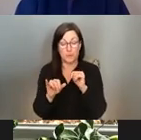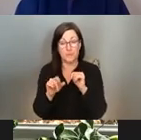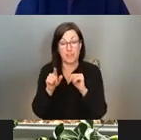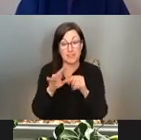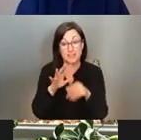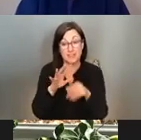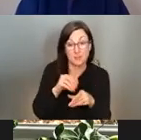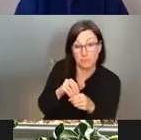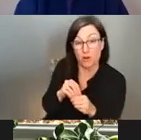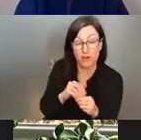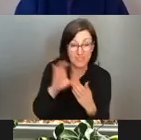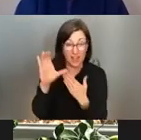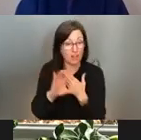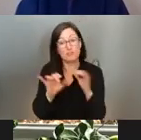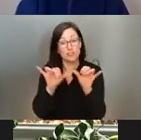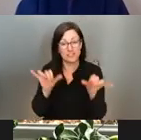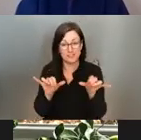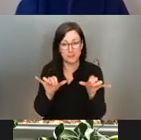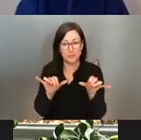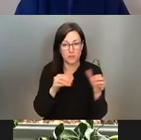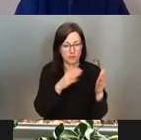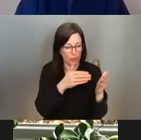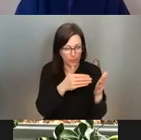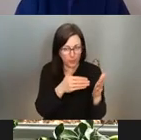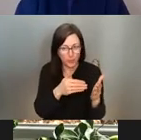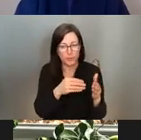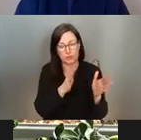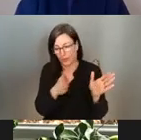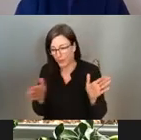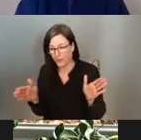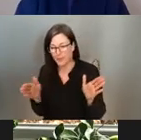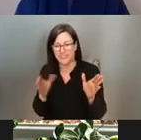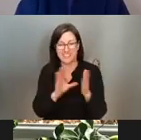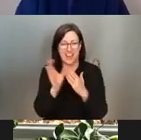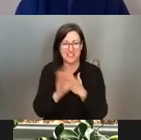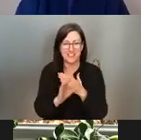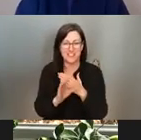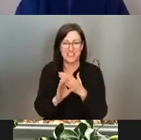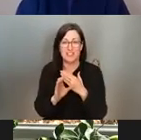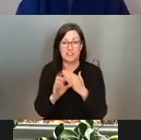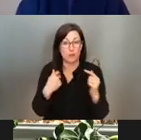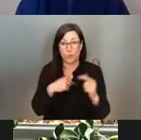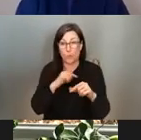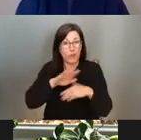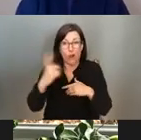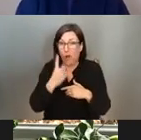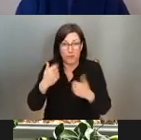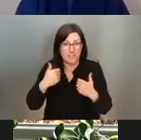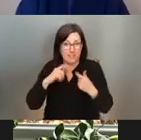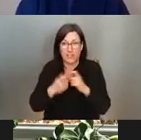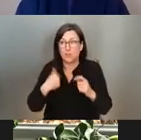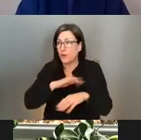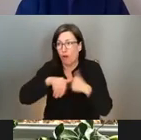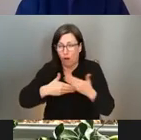the calendar system during the day when you're going through it. The calendar change, all of us have change in our life every single